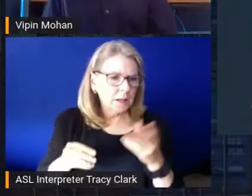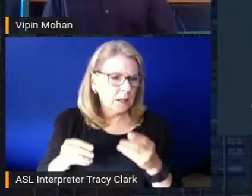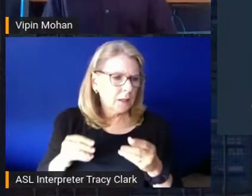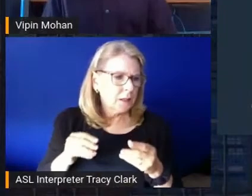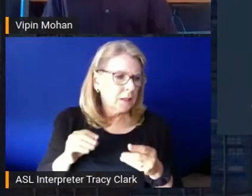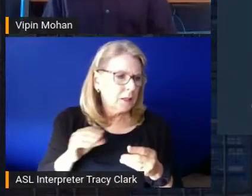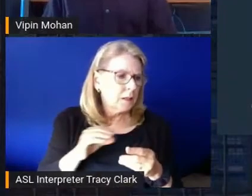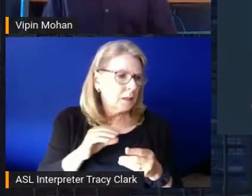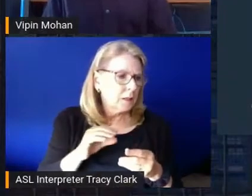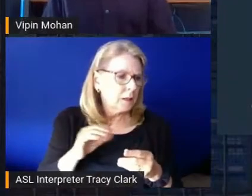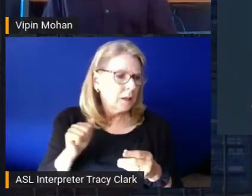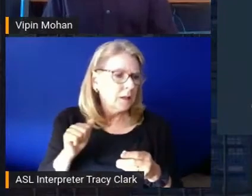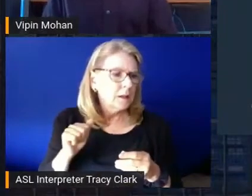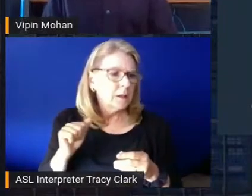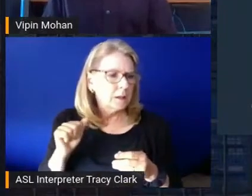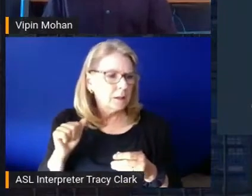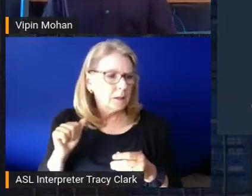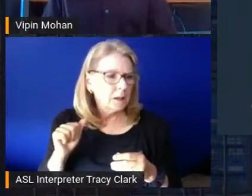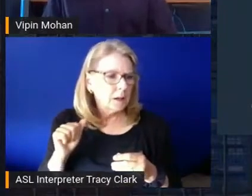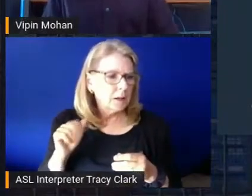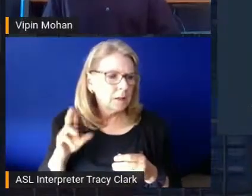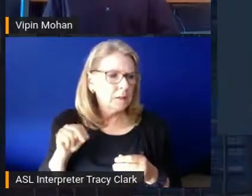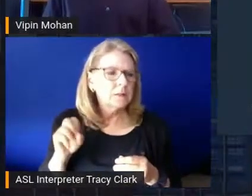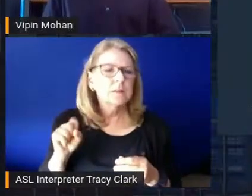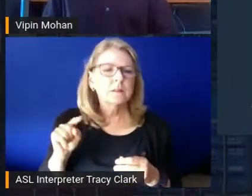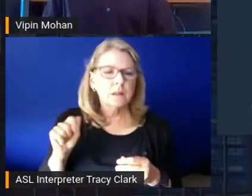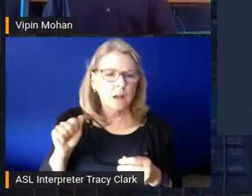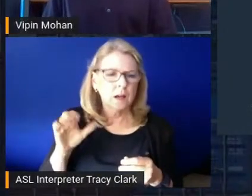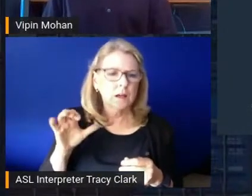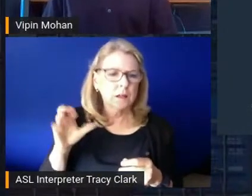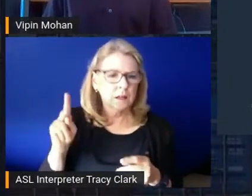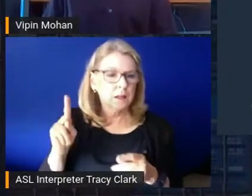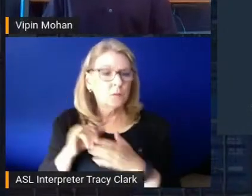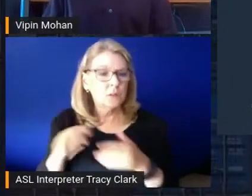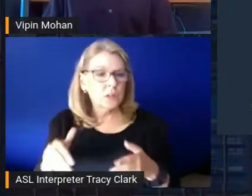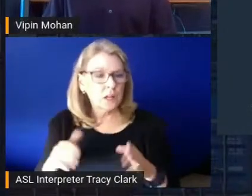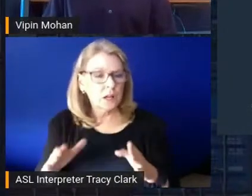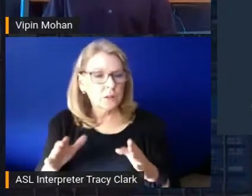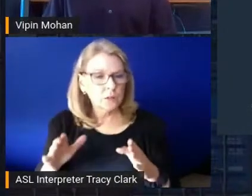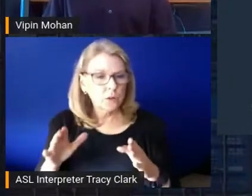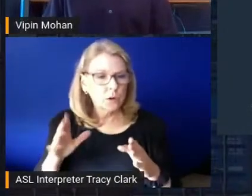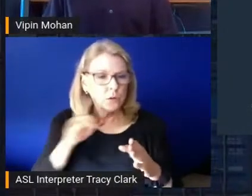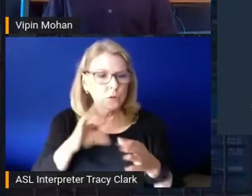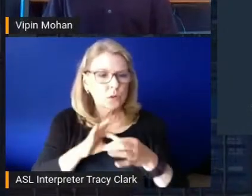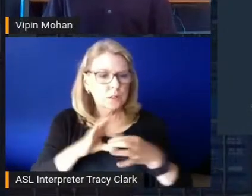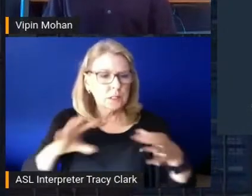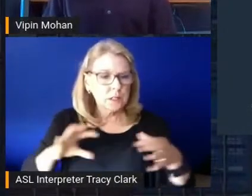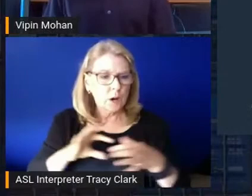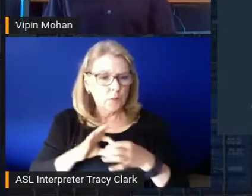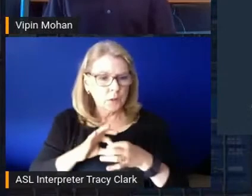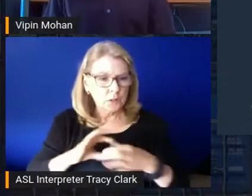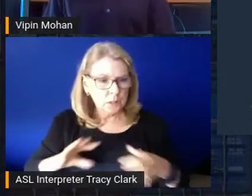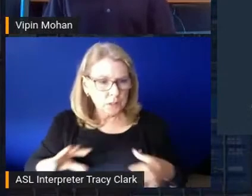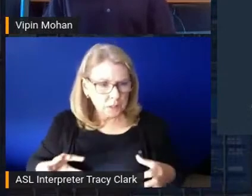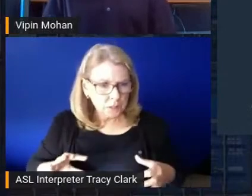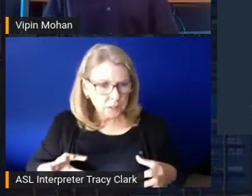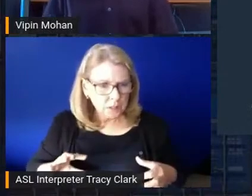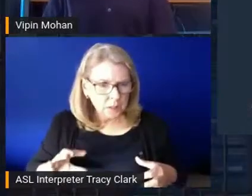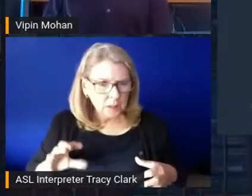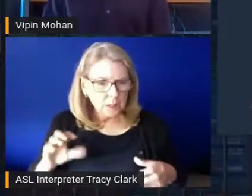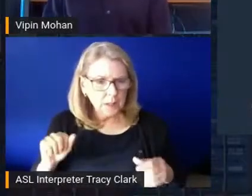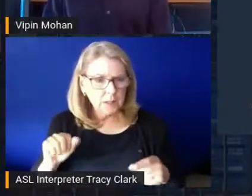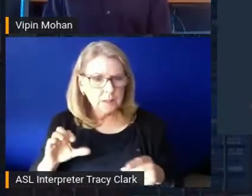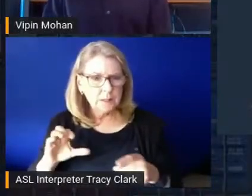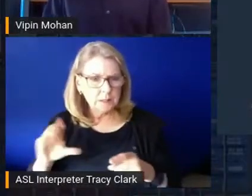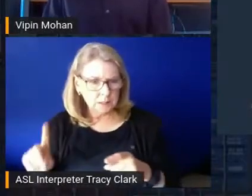get with this is that it's an external etcd topology, which decouples your control plane components and the etcd member. So let's